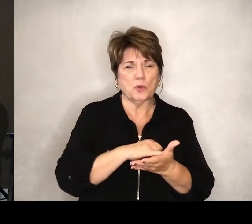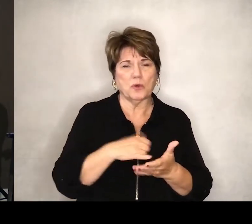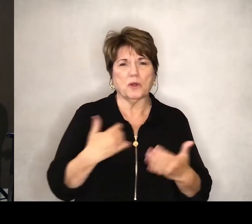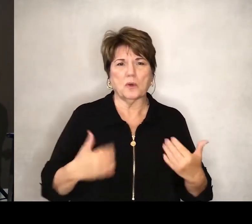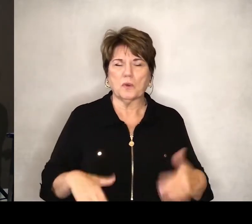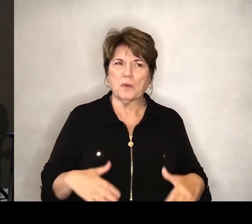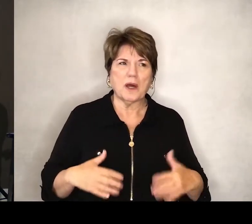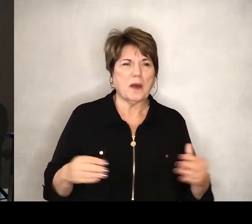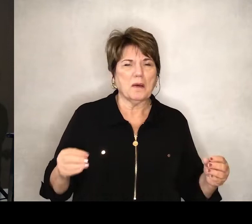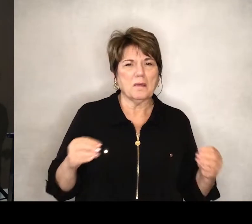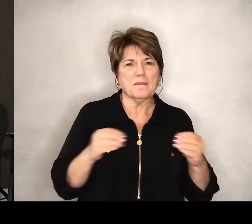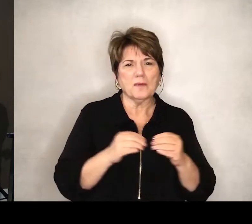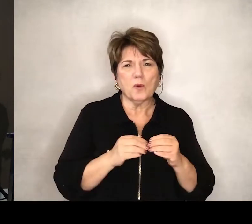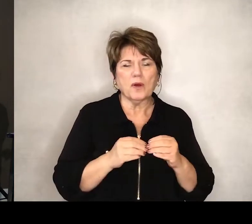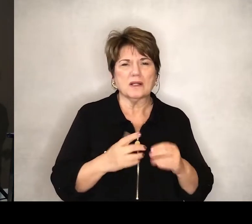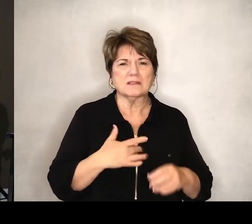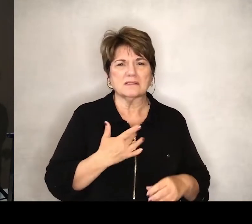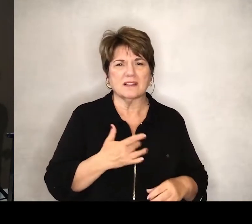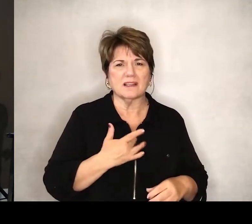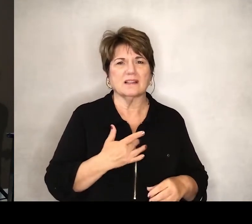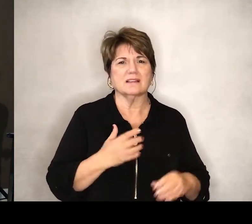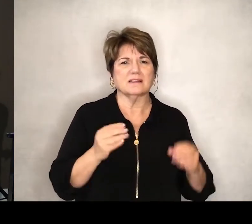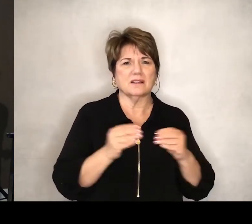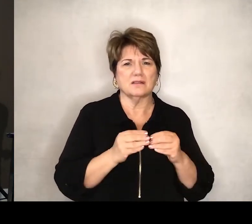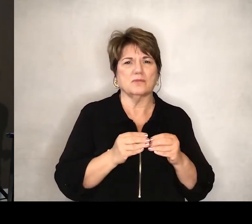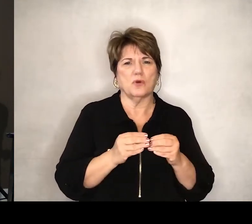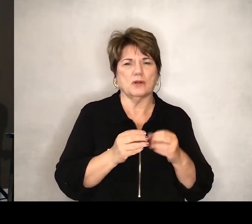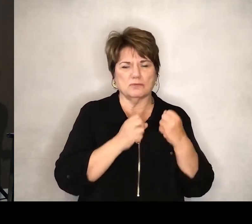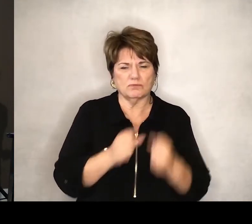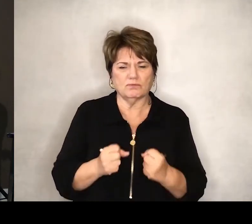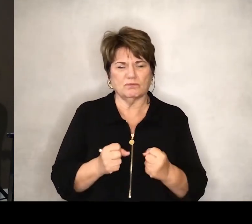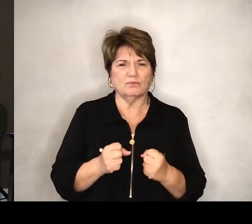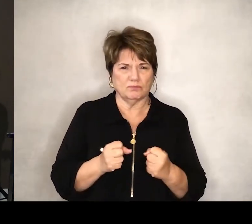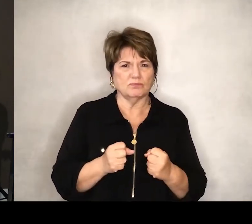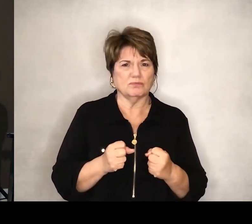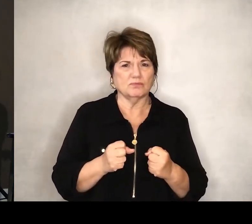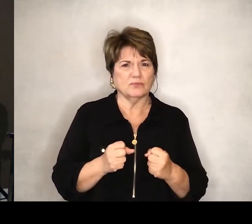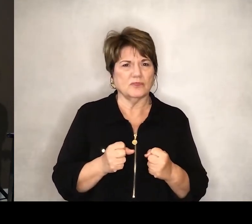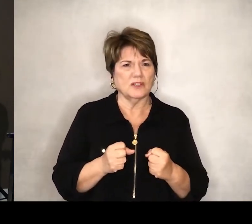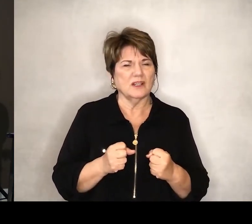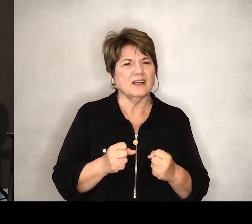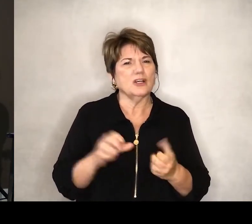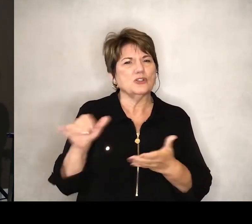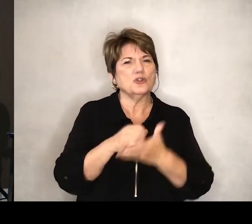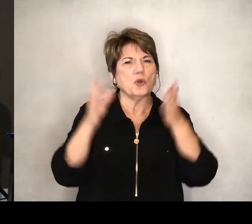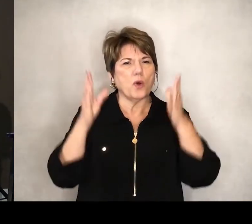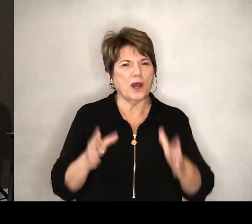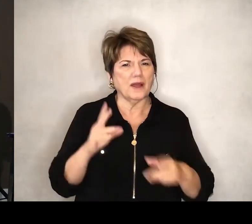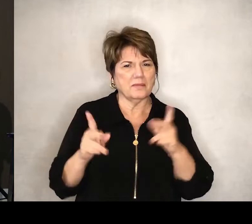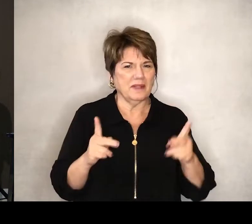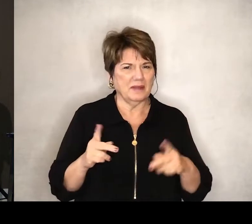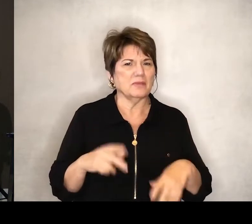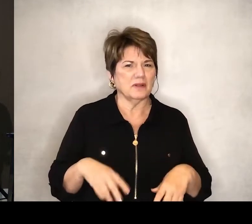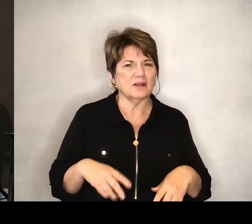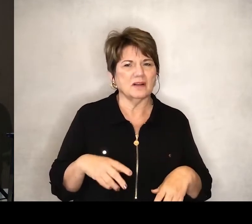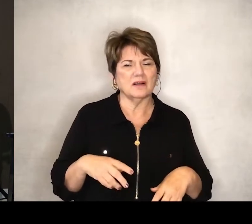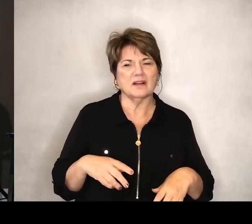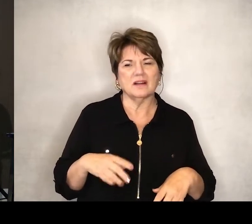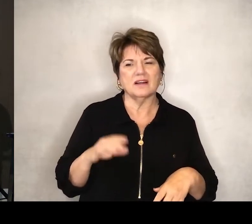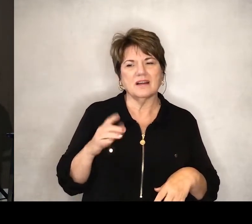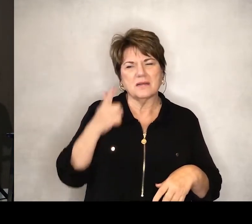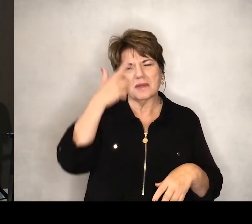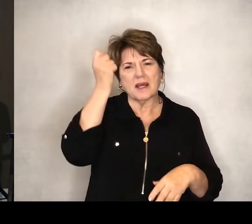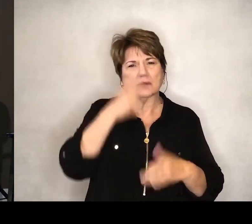a more sort of a sense of being more resilient and more resolved as New Yorkers based on the adversity of that particular